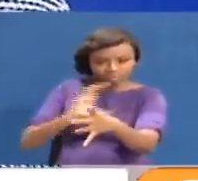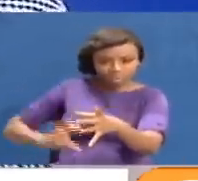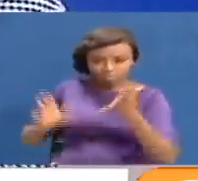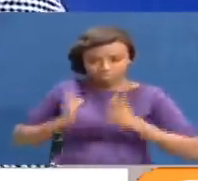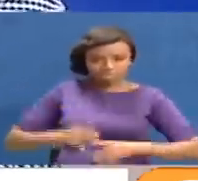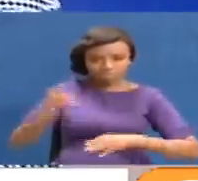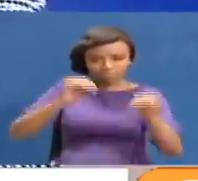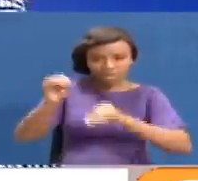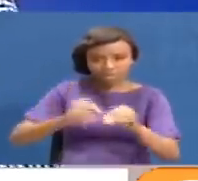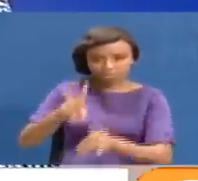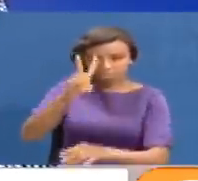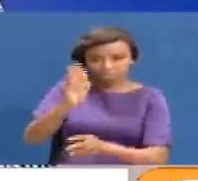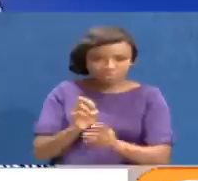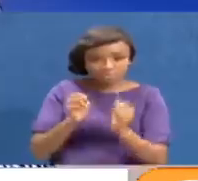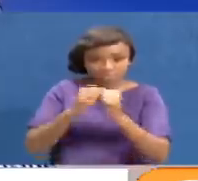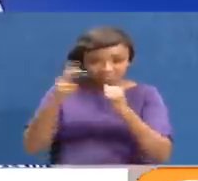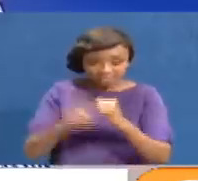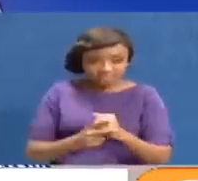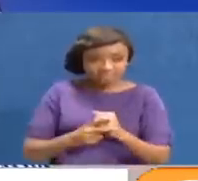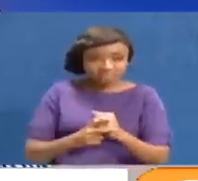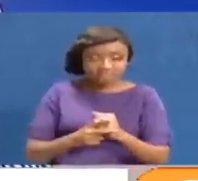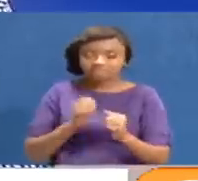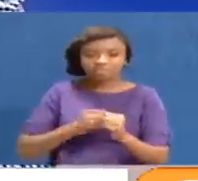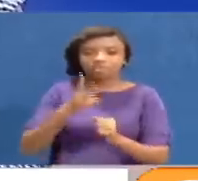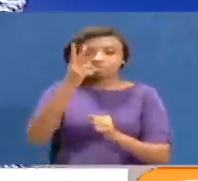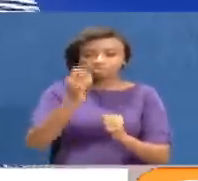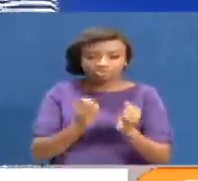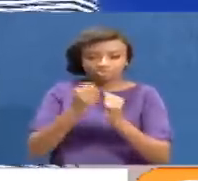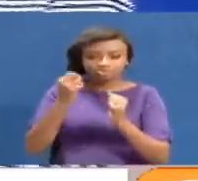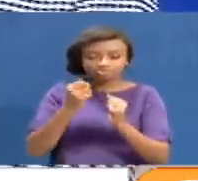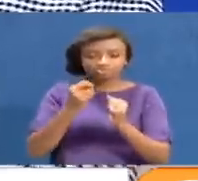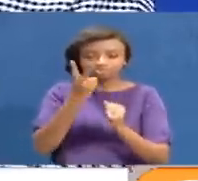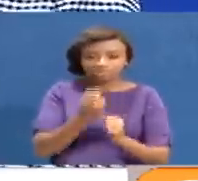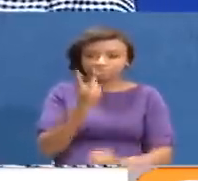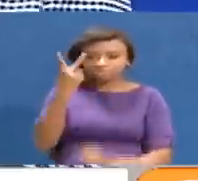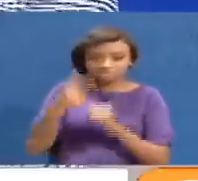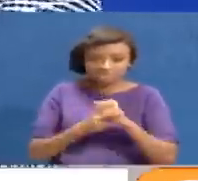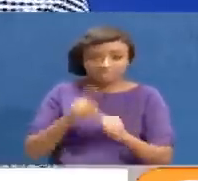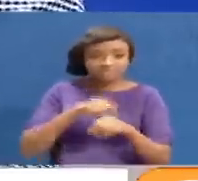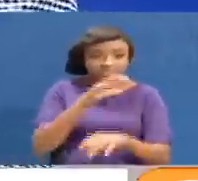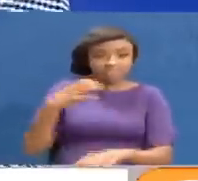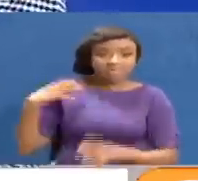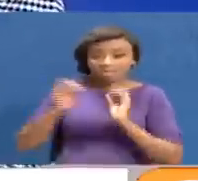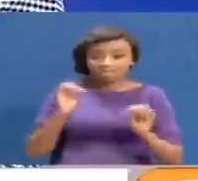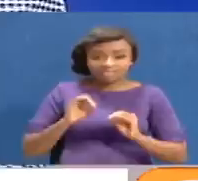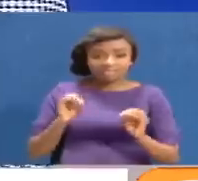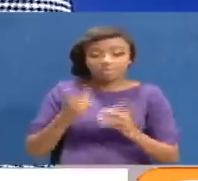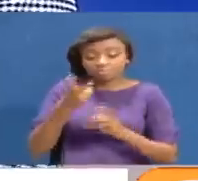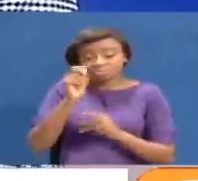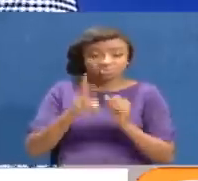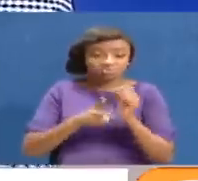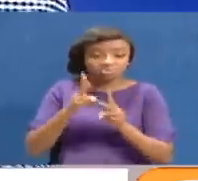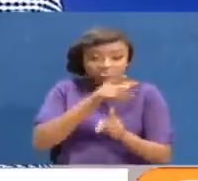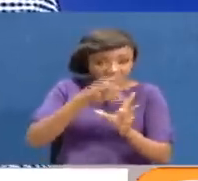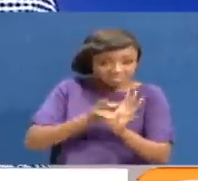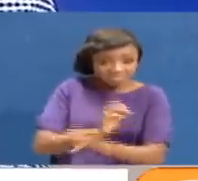even to run the elections of 2017, 2027, when he will not be a candidate, right? Or even 2022, he's not a candidate,